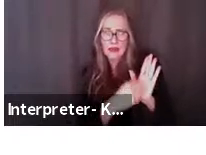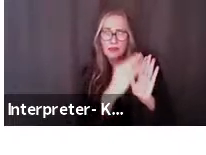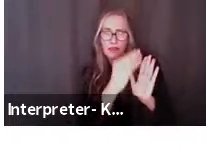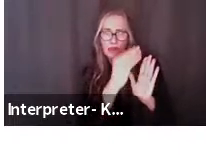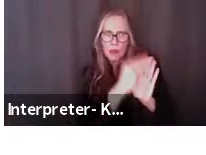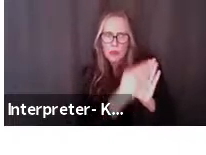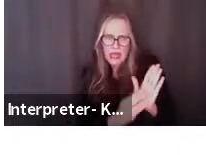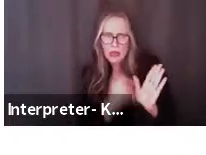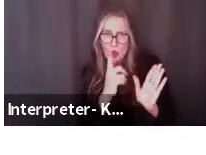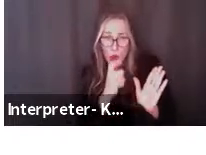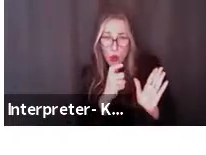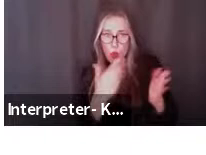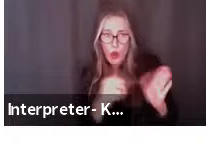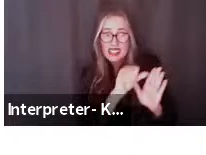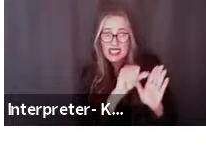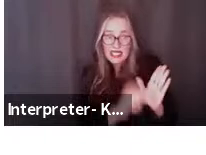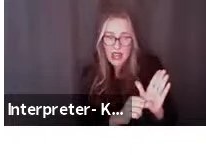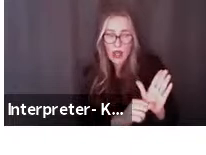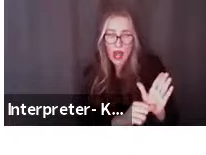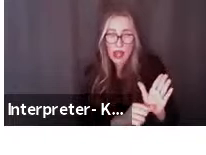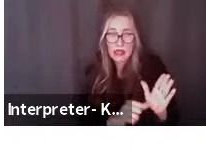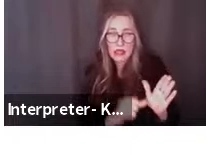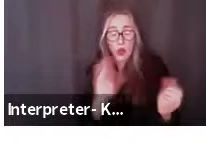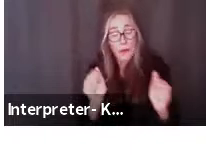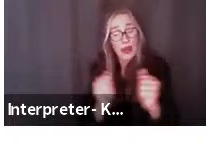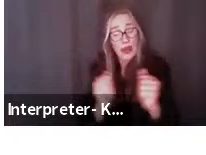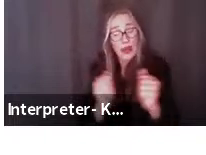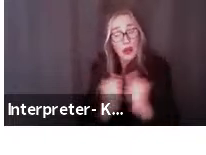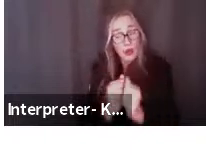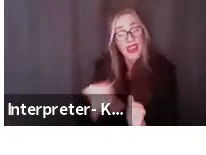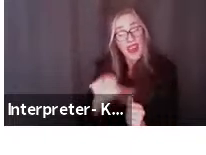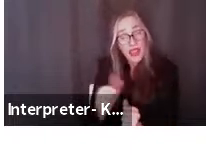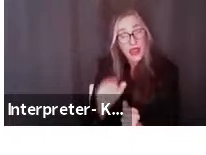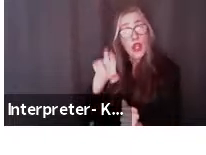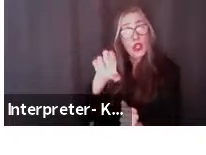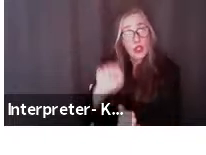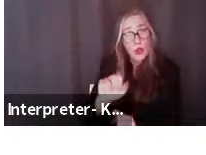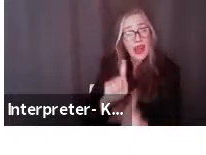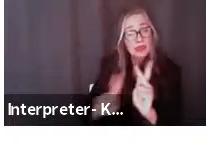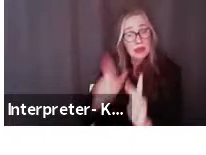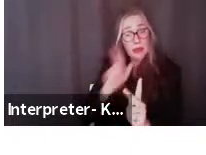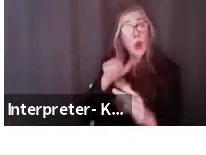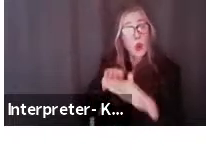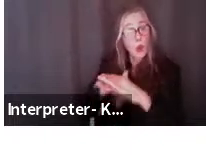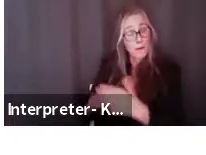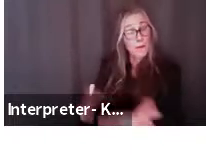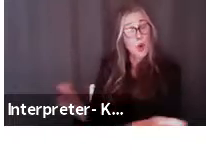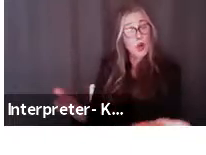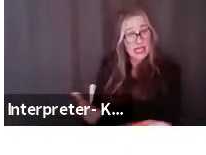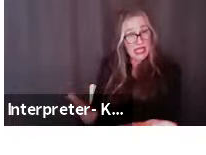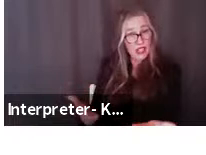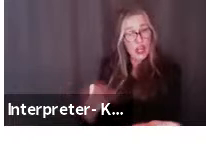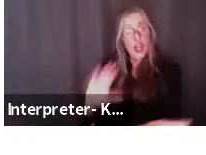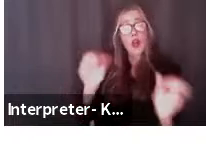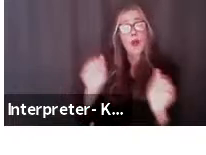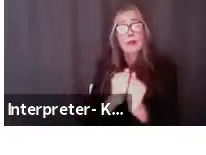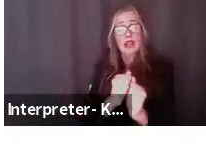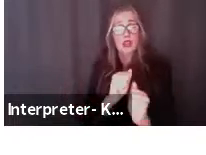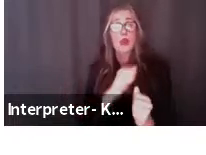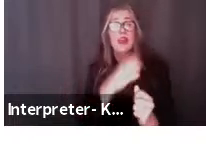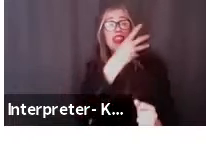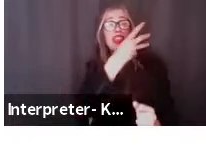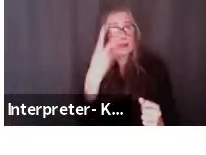program compared to u.s born individuals um today i will discuss some of the aims that we set out to to